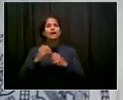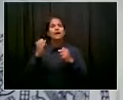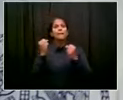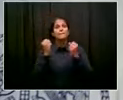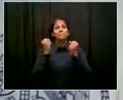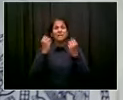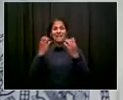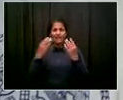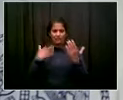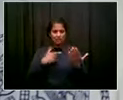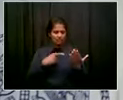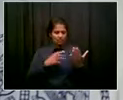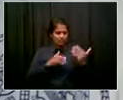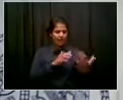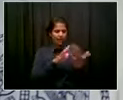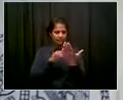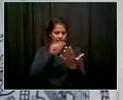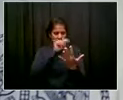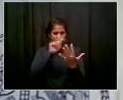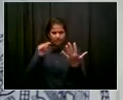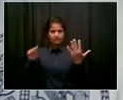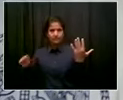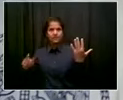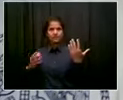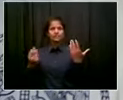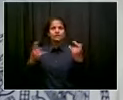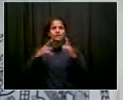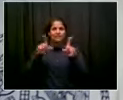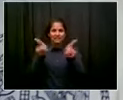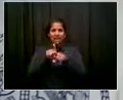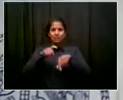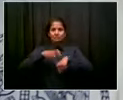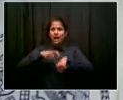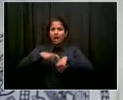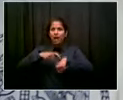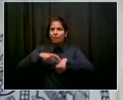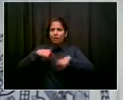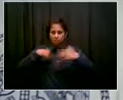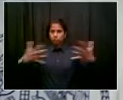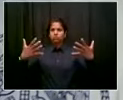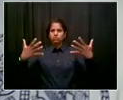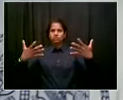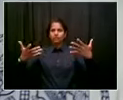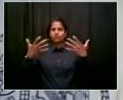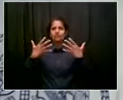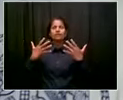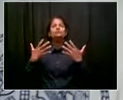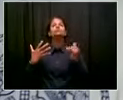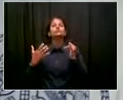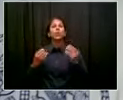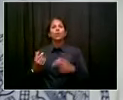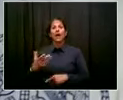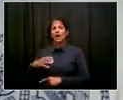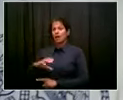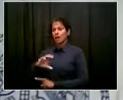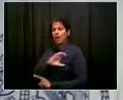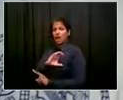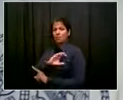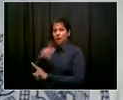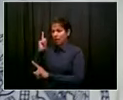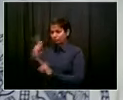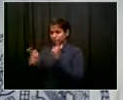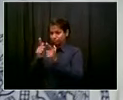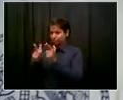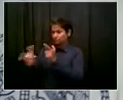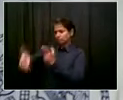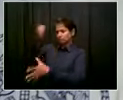streets we've been setting records this year for getting guns off the streets that work must continue must deepen and i've talked to the leadership of